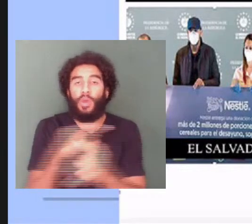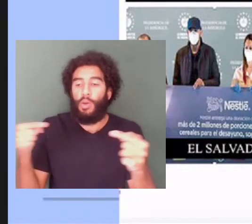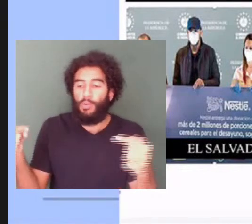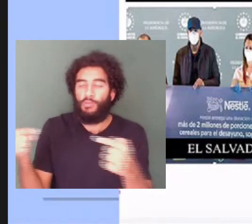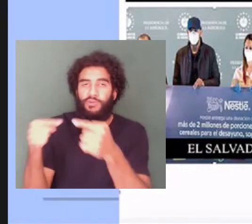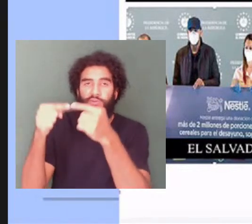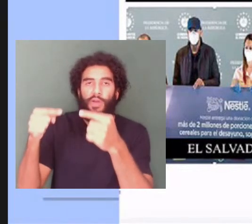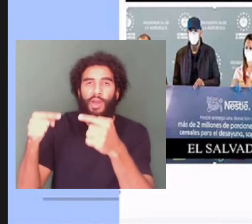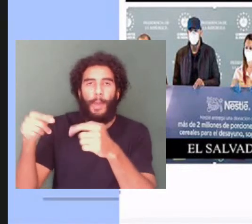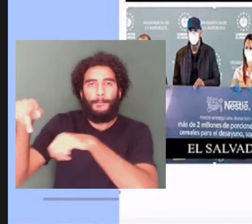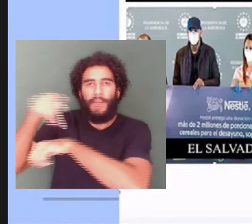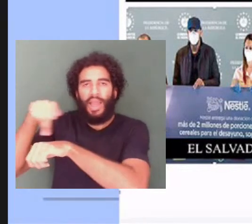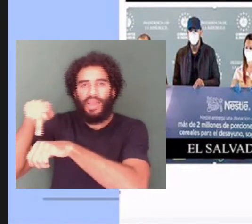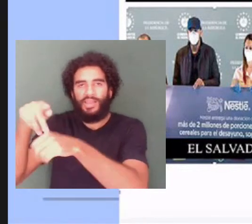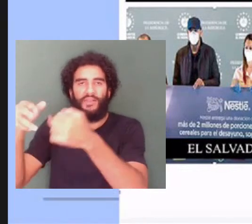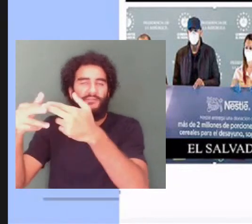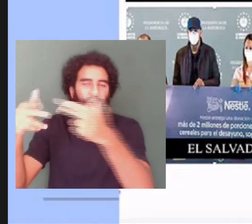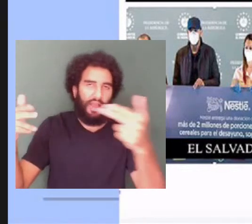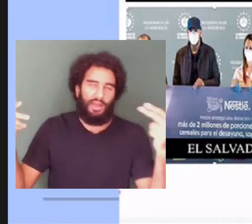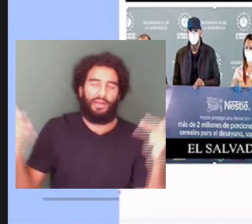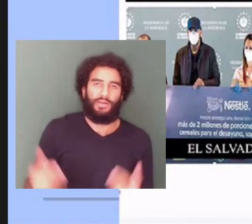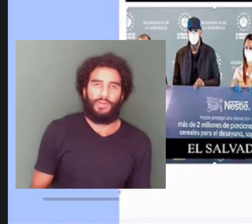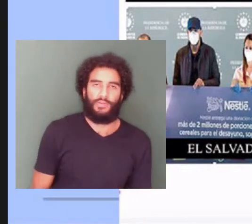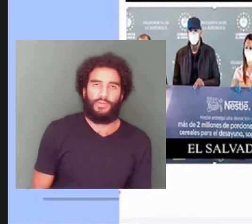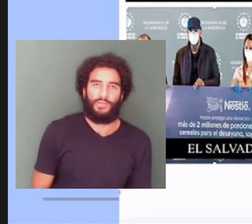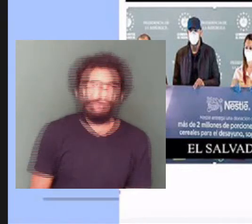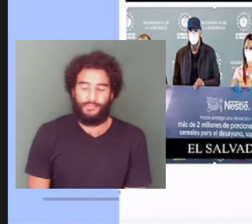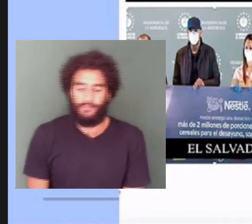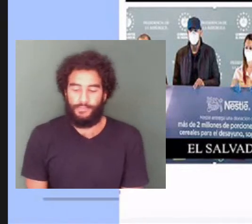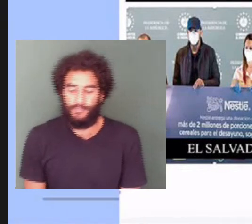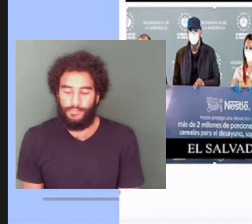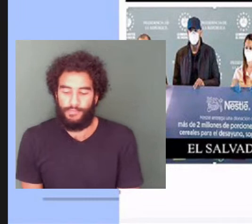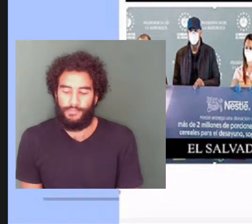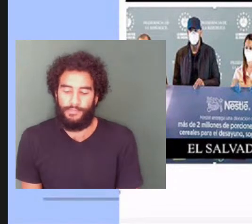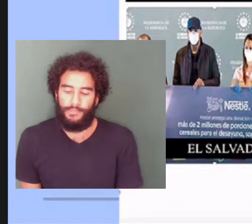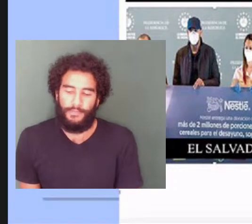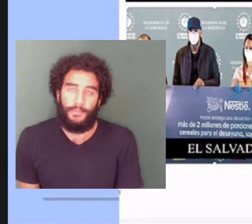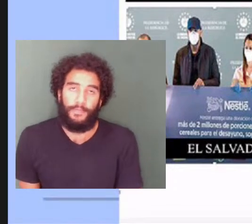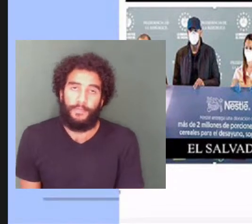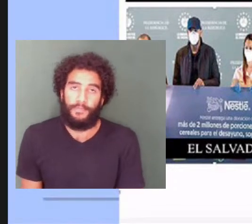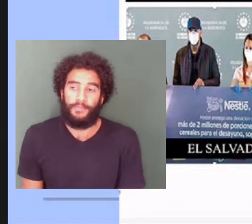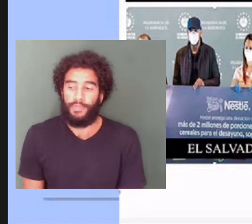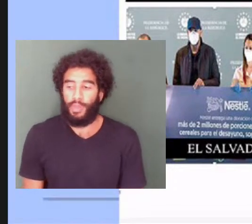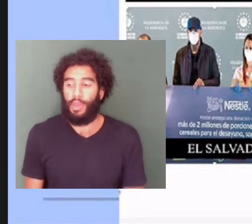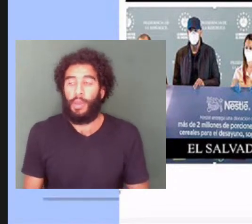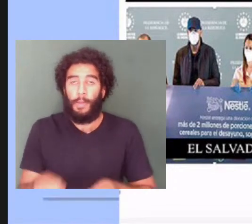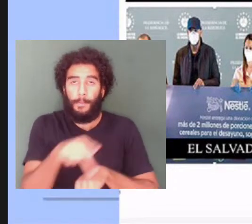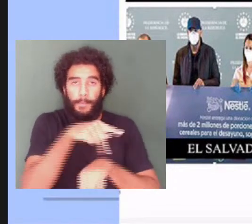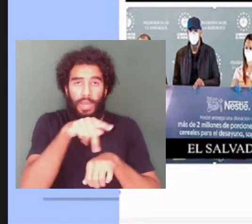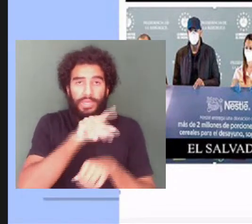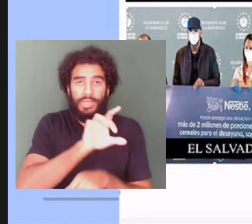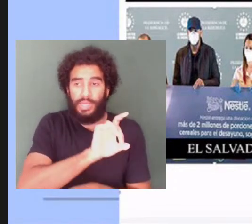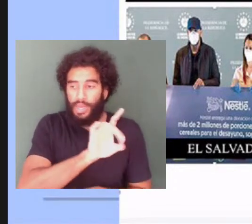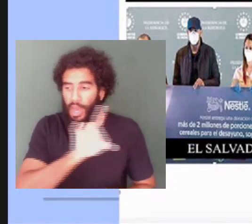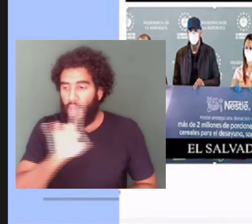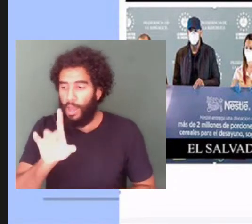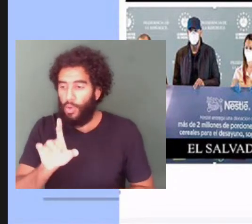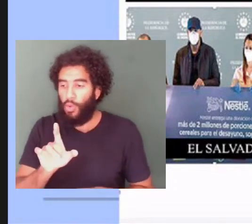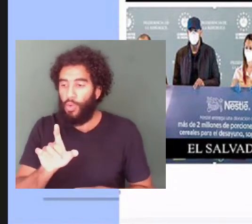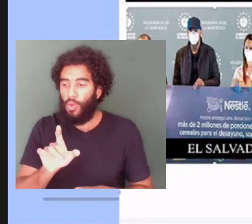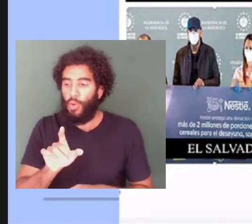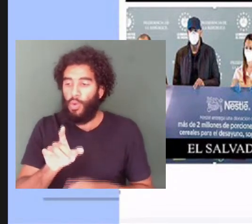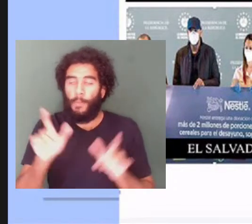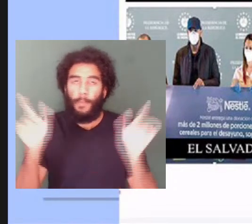happened simultaneously in all the countries. In each one of these countries that you see here, they had the opportunity